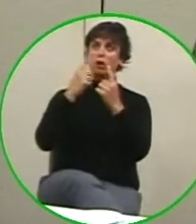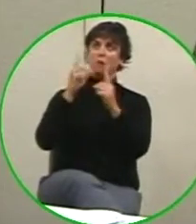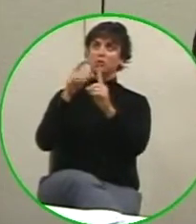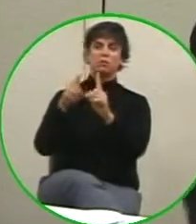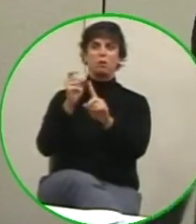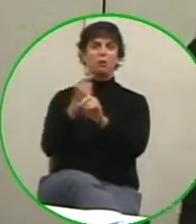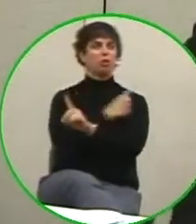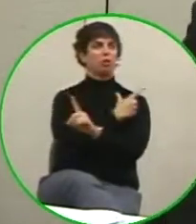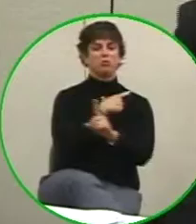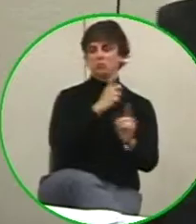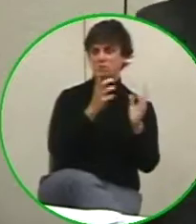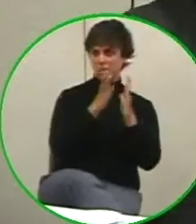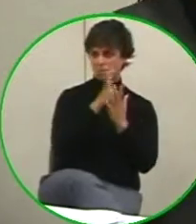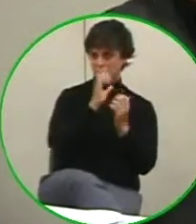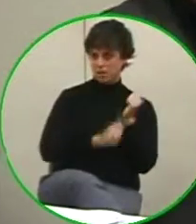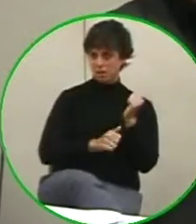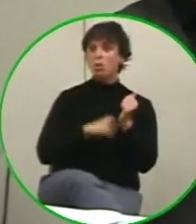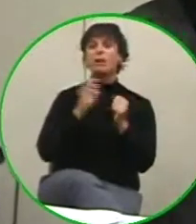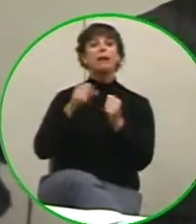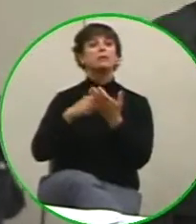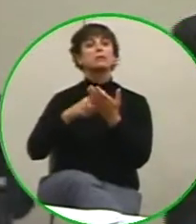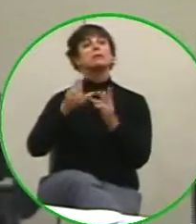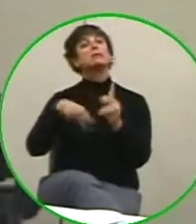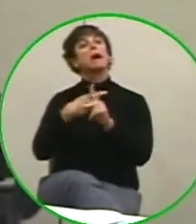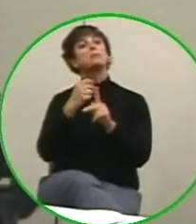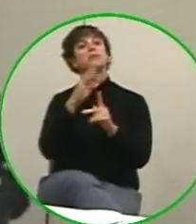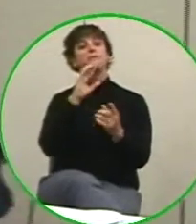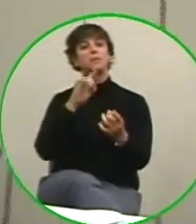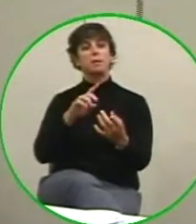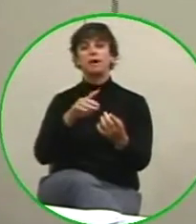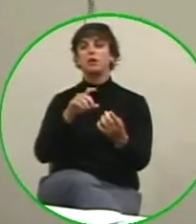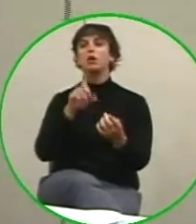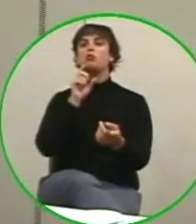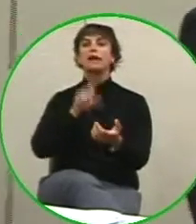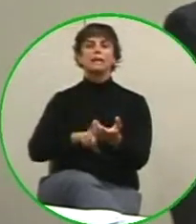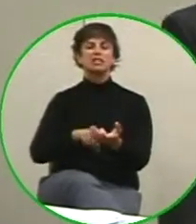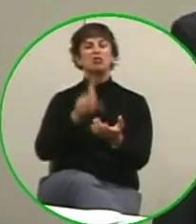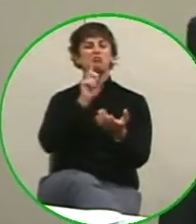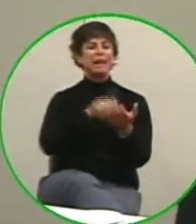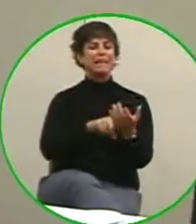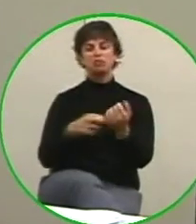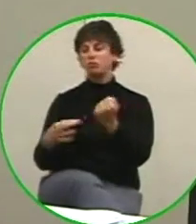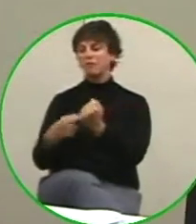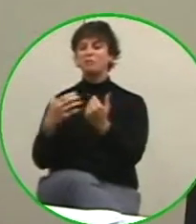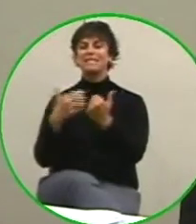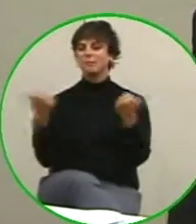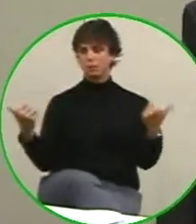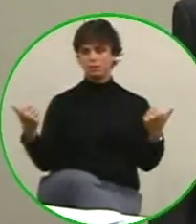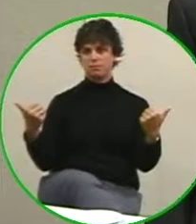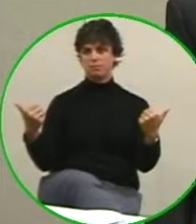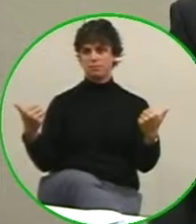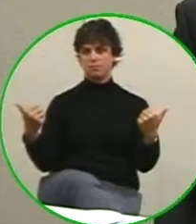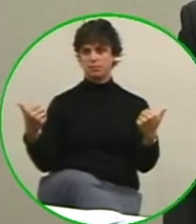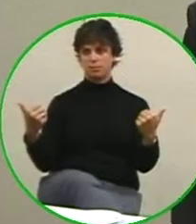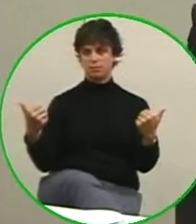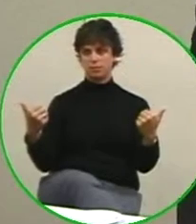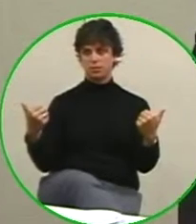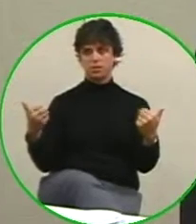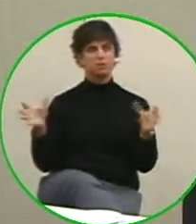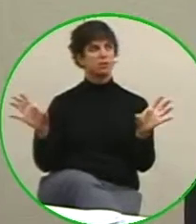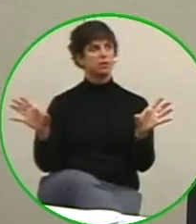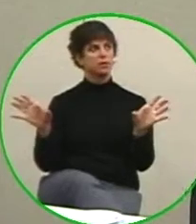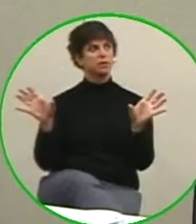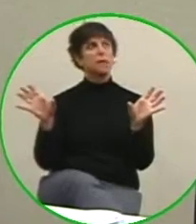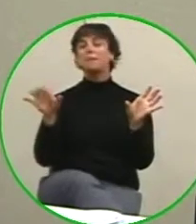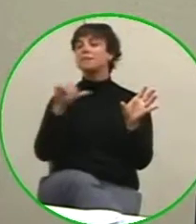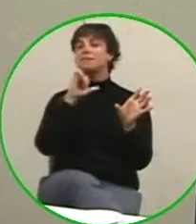about types of feedback. Recognition, I'm going to separate out recognition and reinforcement. This is not what the same terminology that everybody